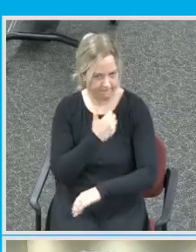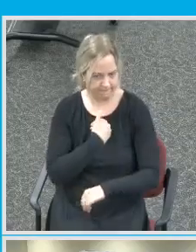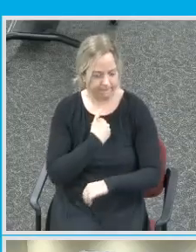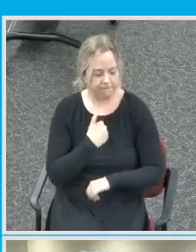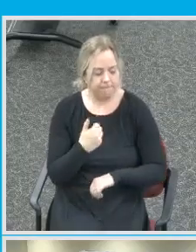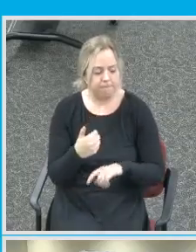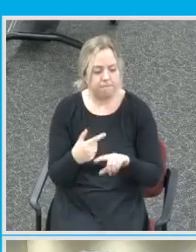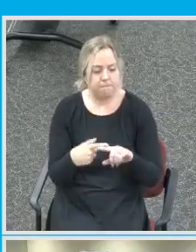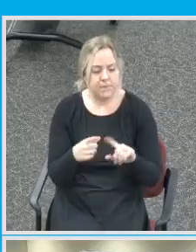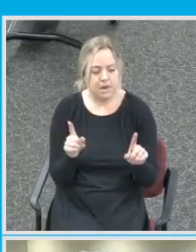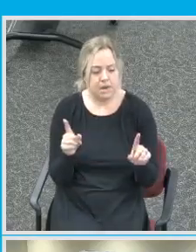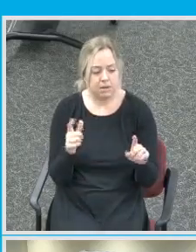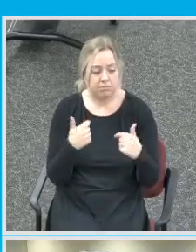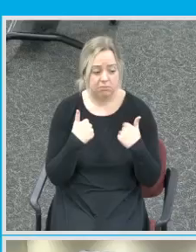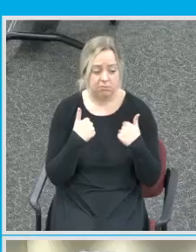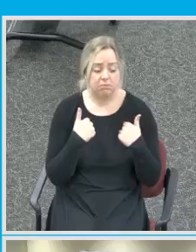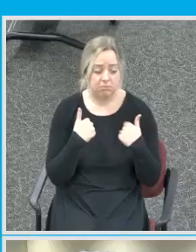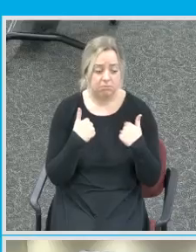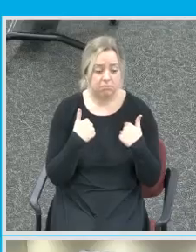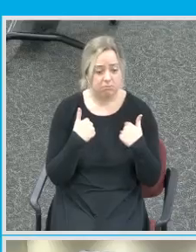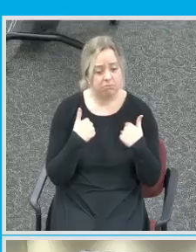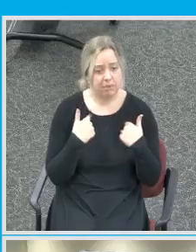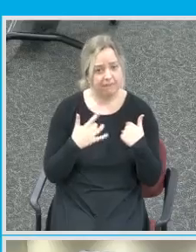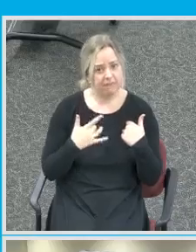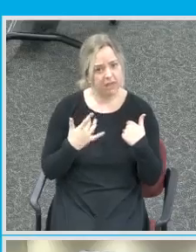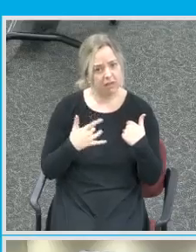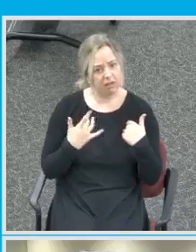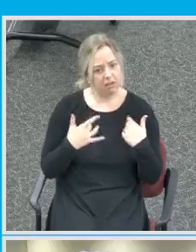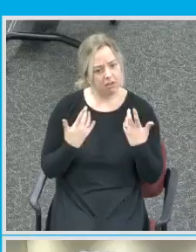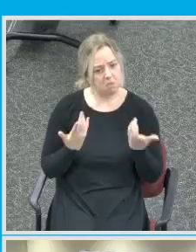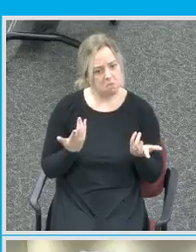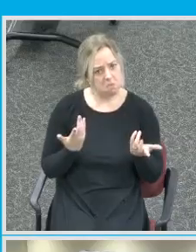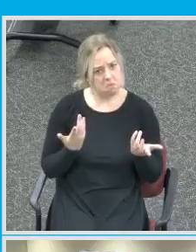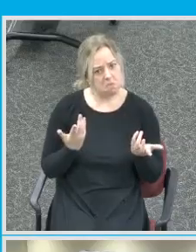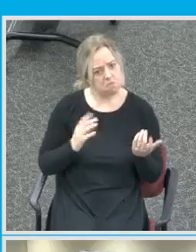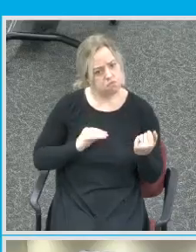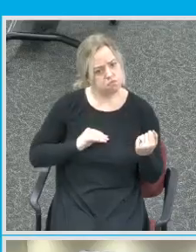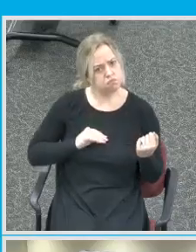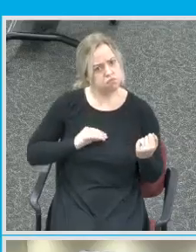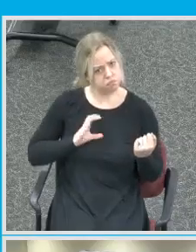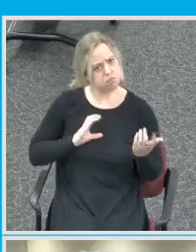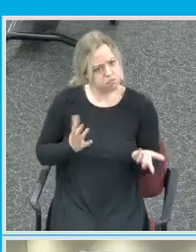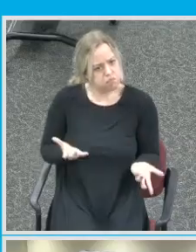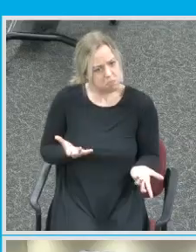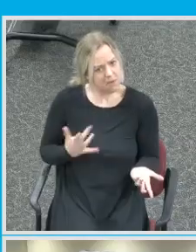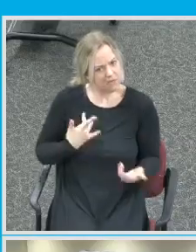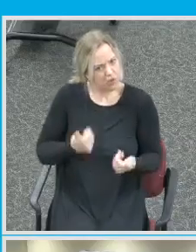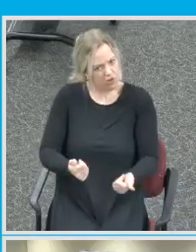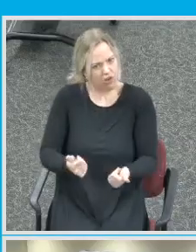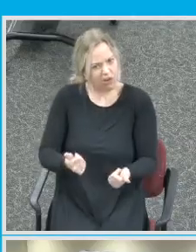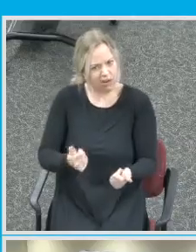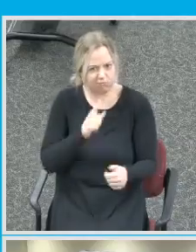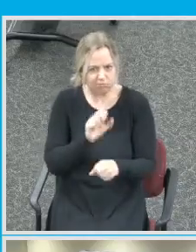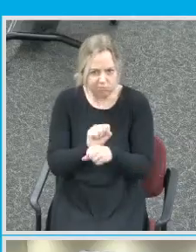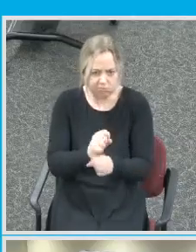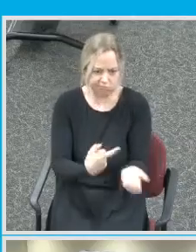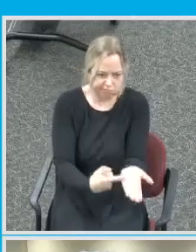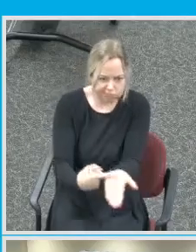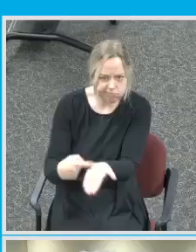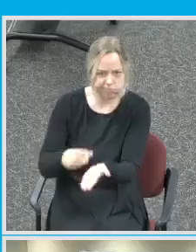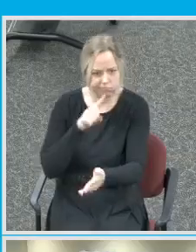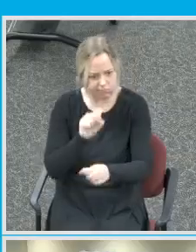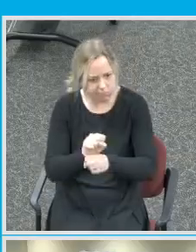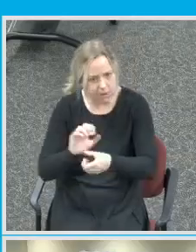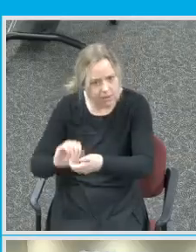I am encouraged that we're having conversations and we are collaborating, and